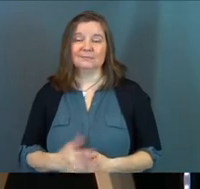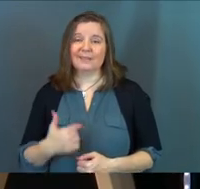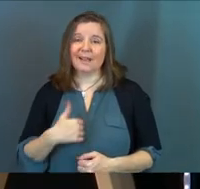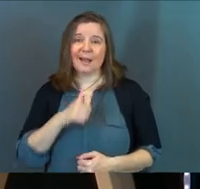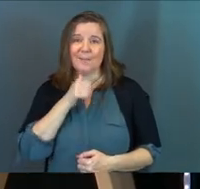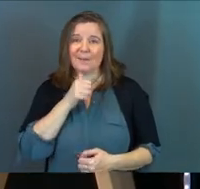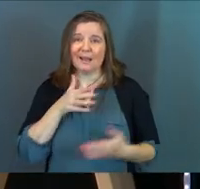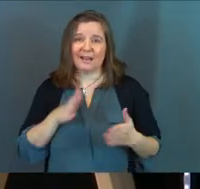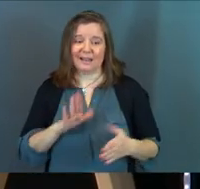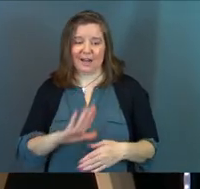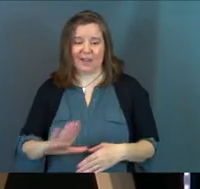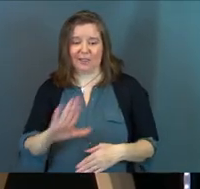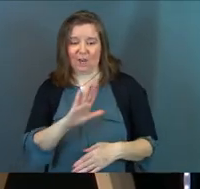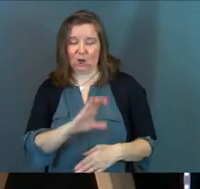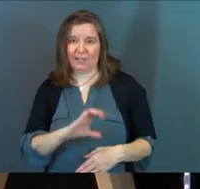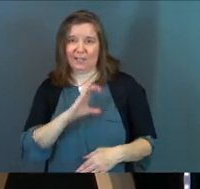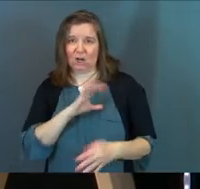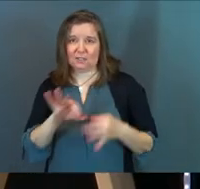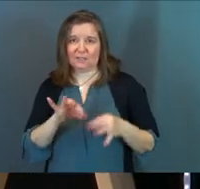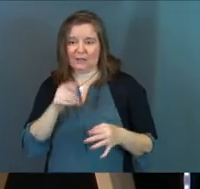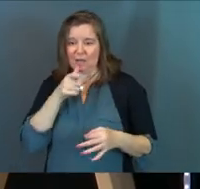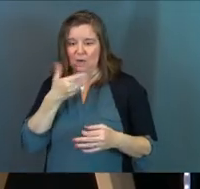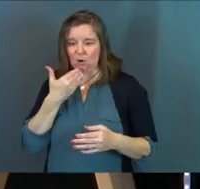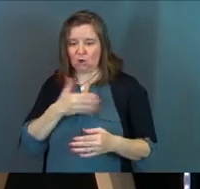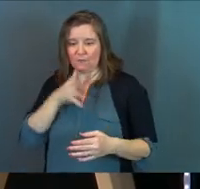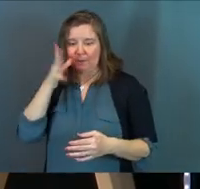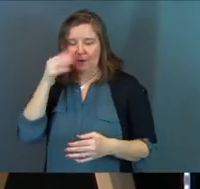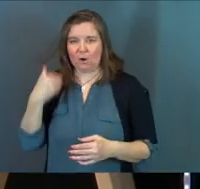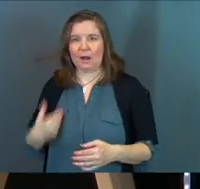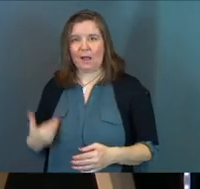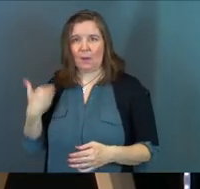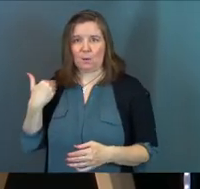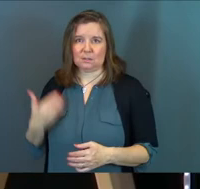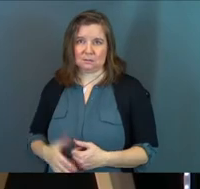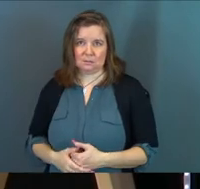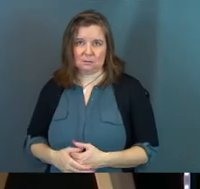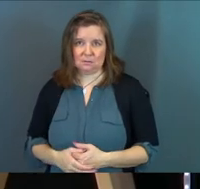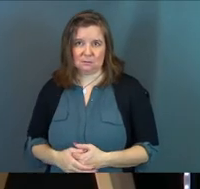I'm not going to let their character define how good of a parent I was.